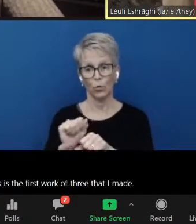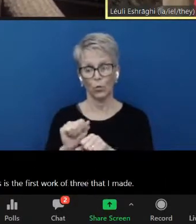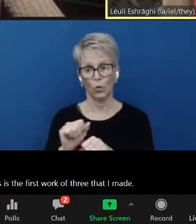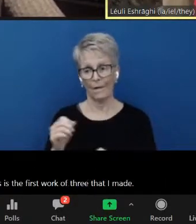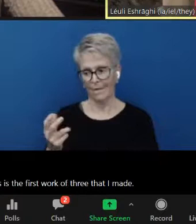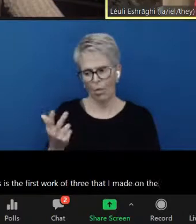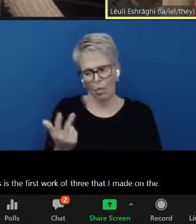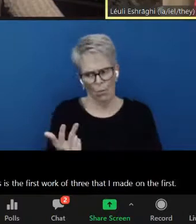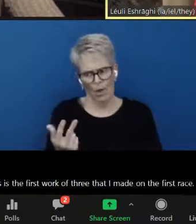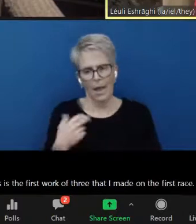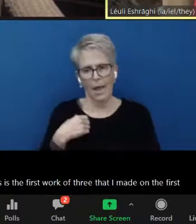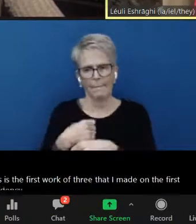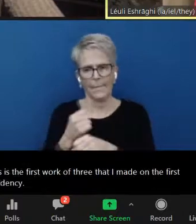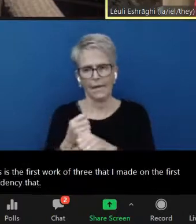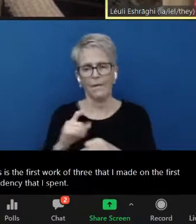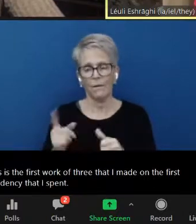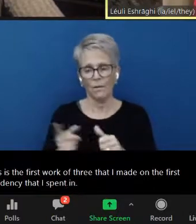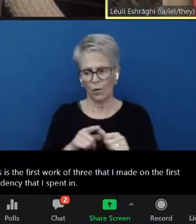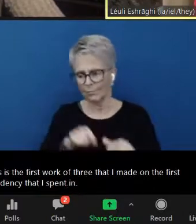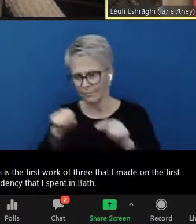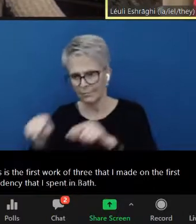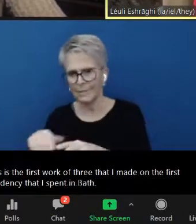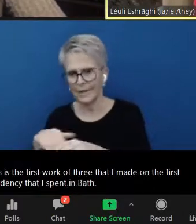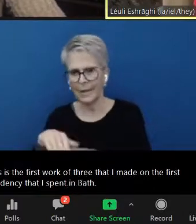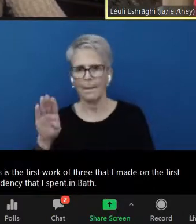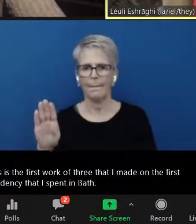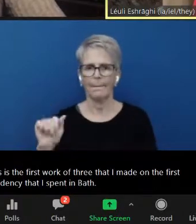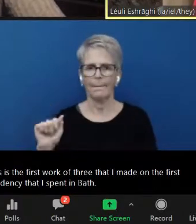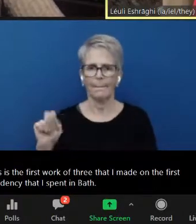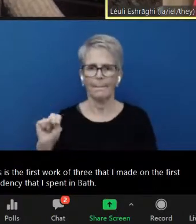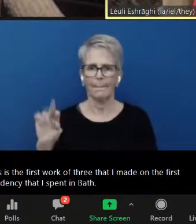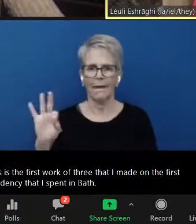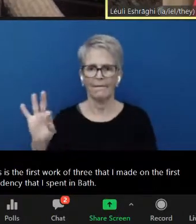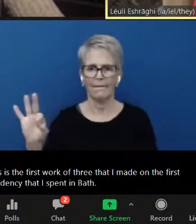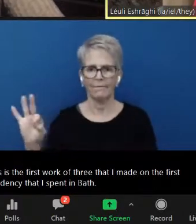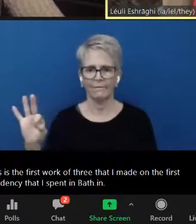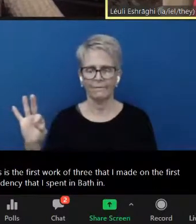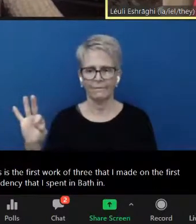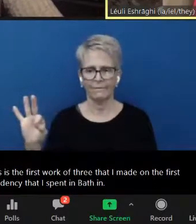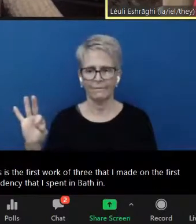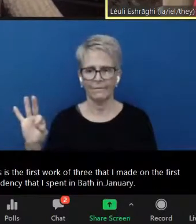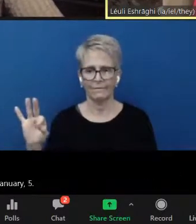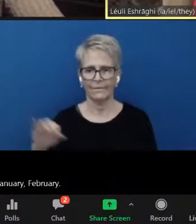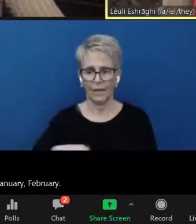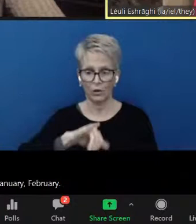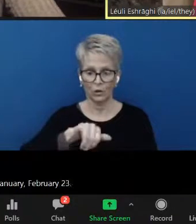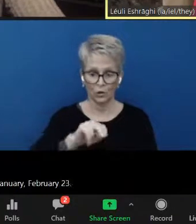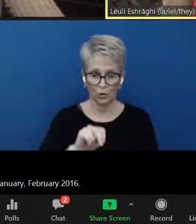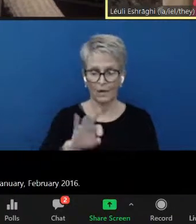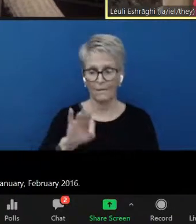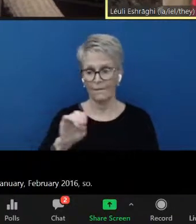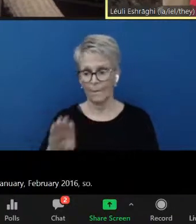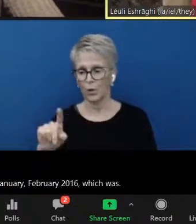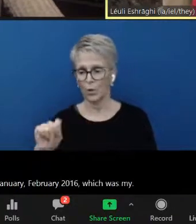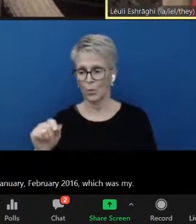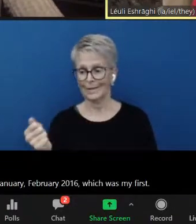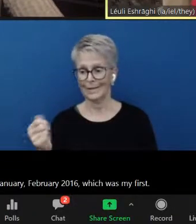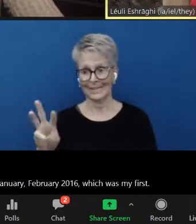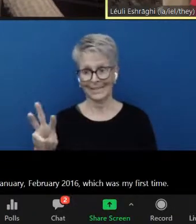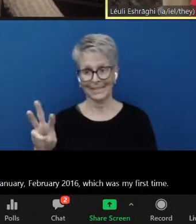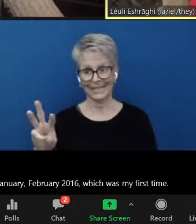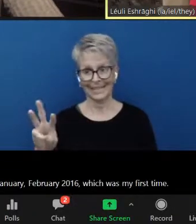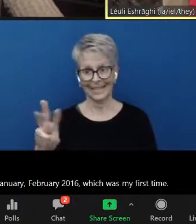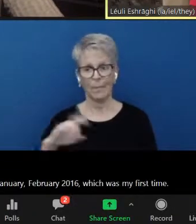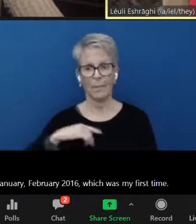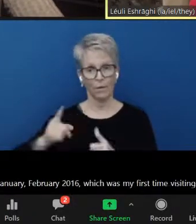made on the first residency that I spent in Banff in January, February 2016, which was my first